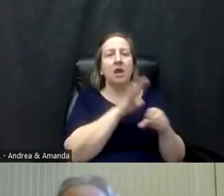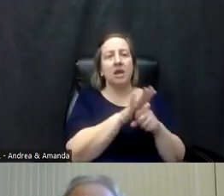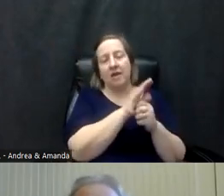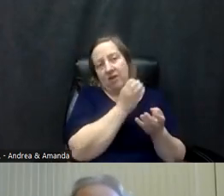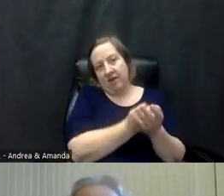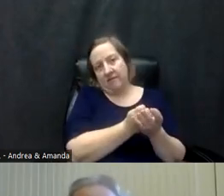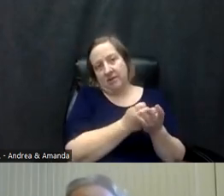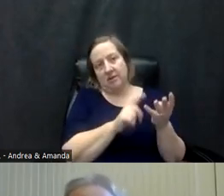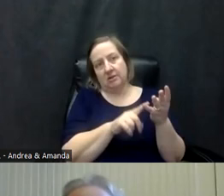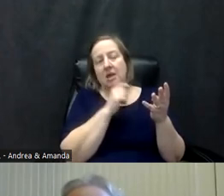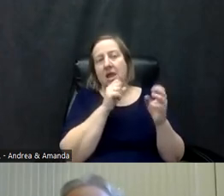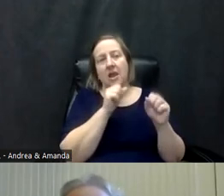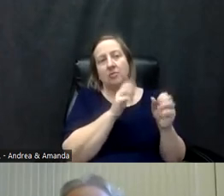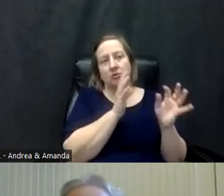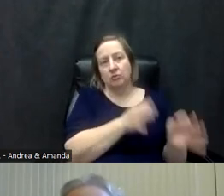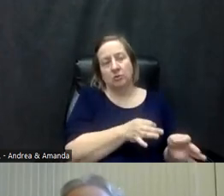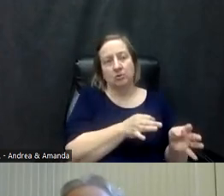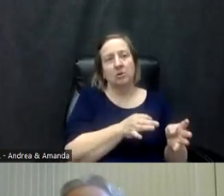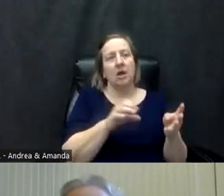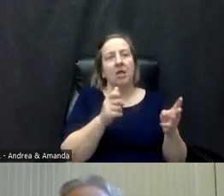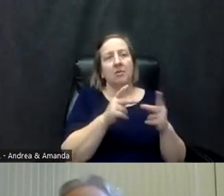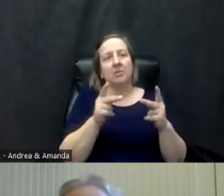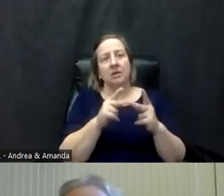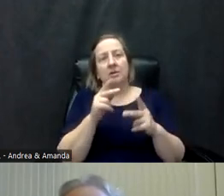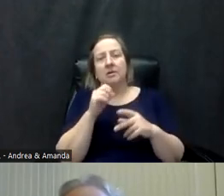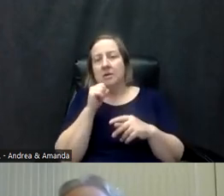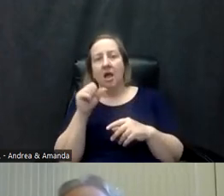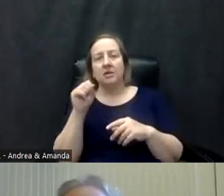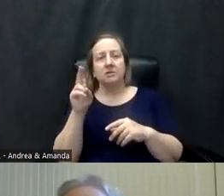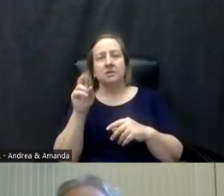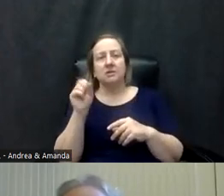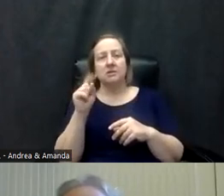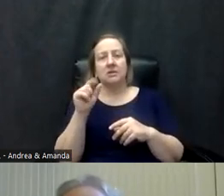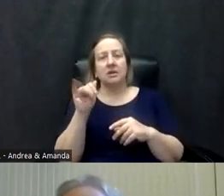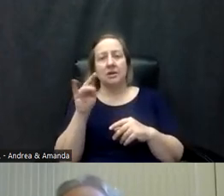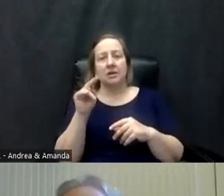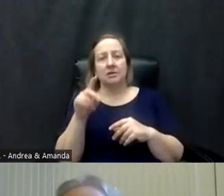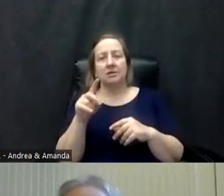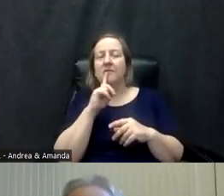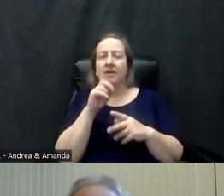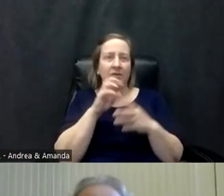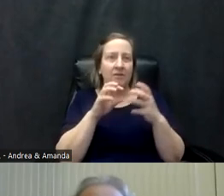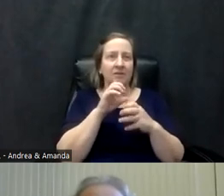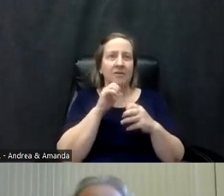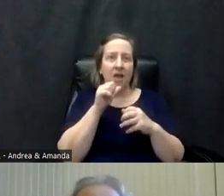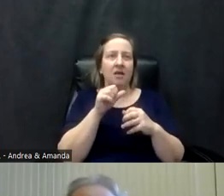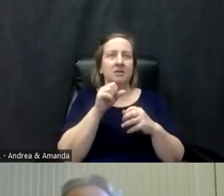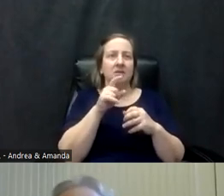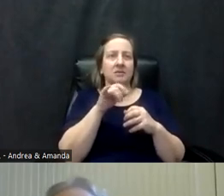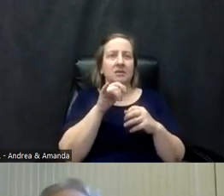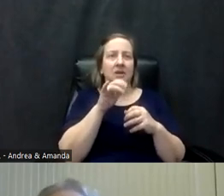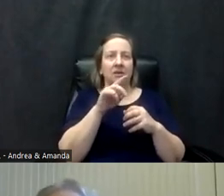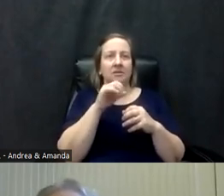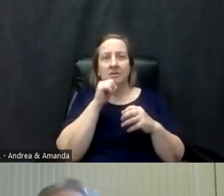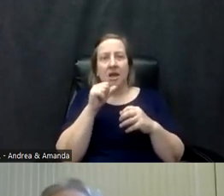York is called unable to determine. And here and in other jurisdictions is called not sustained, which is just very confusing because anything that's not sustained is not sustained. So